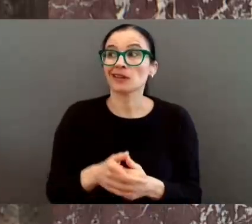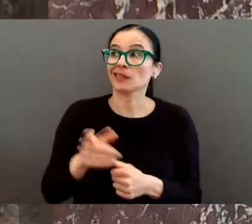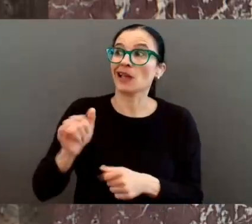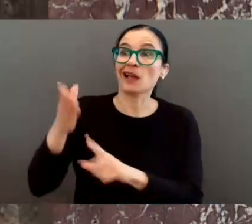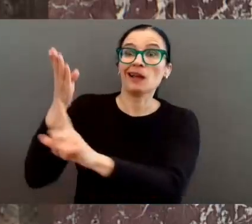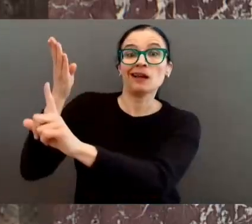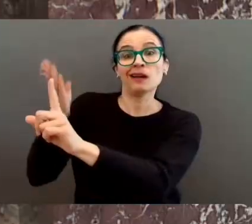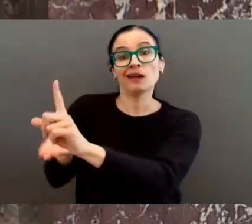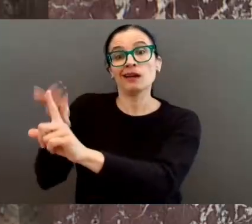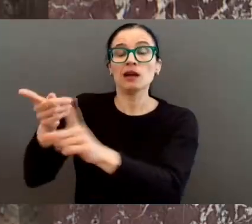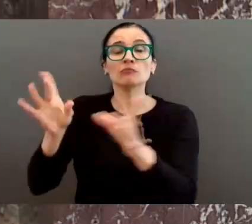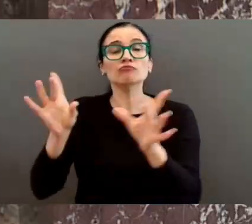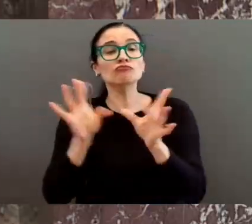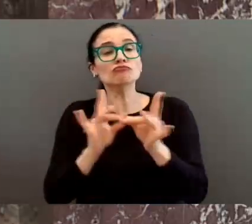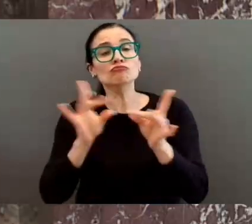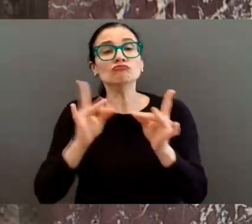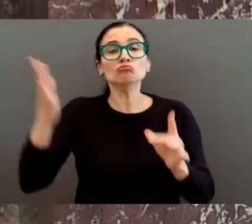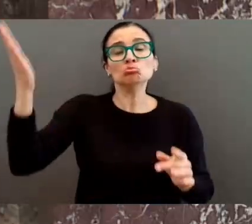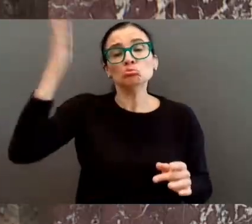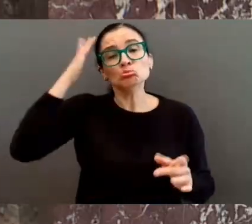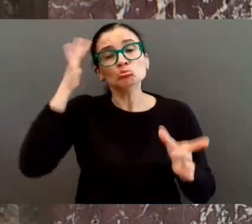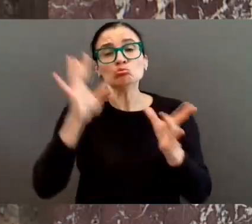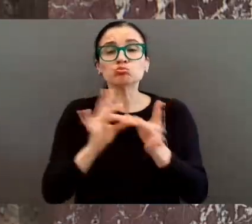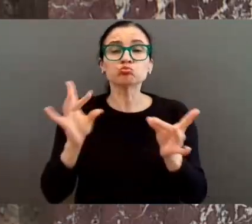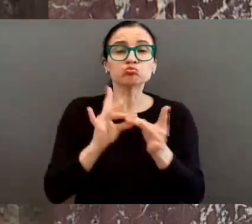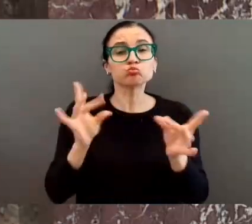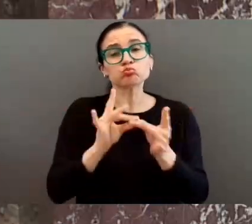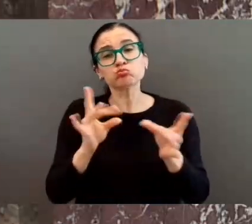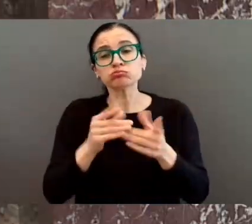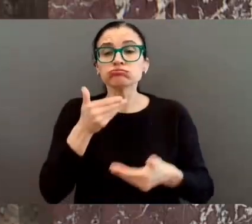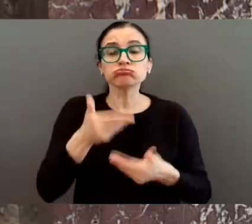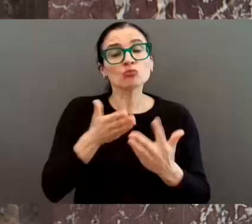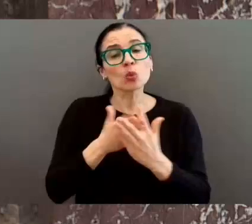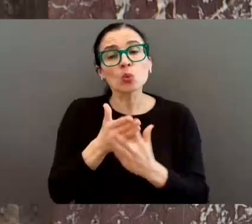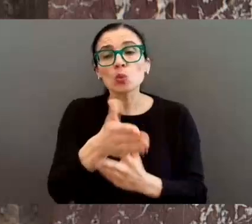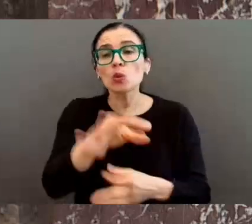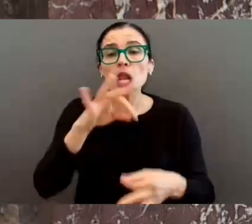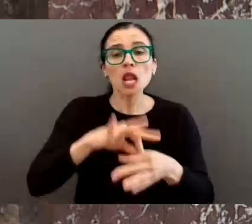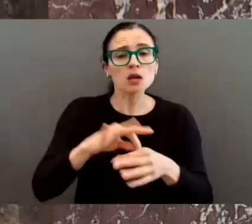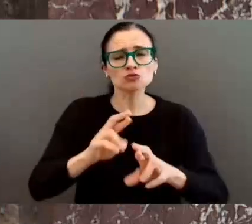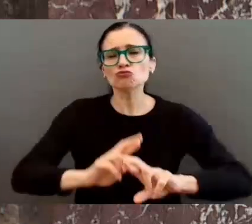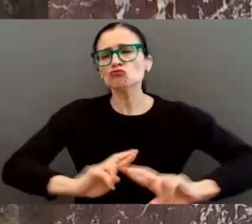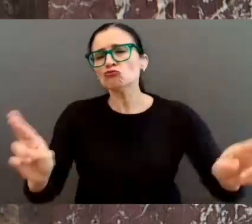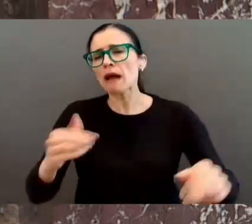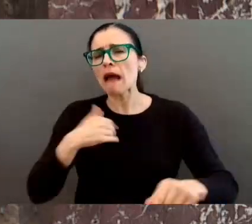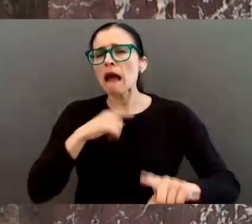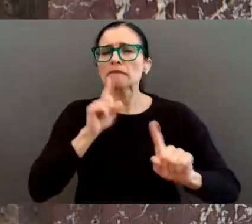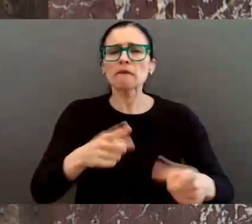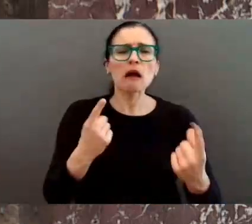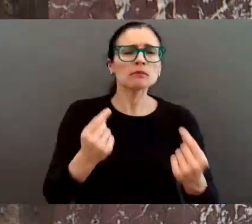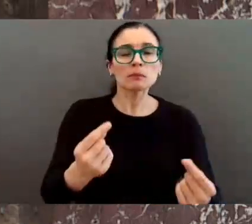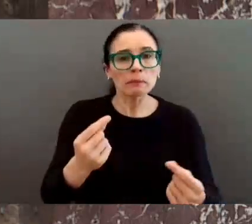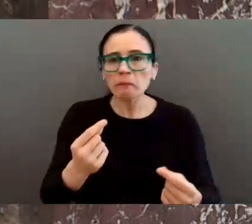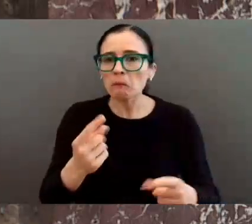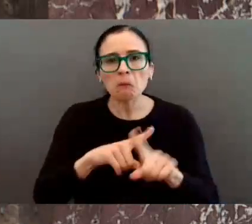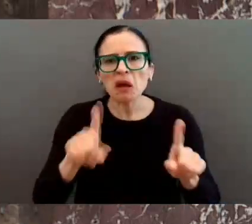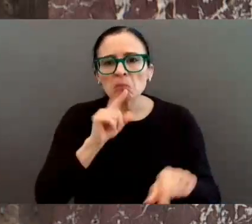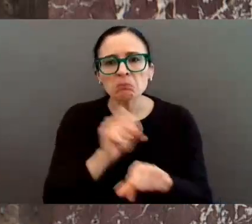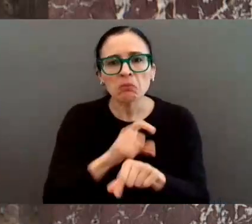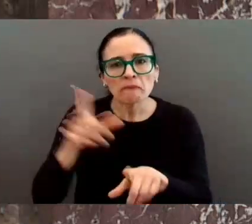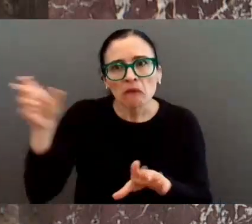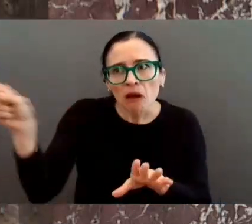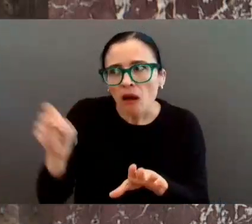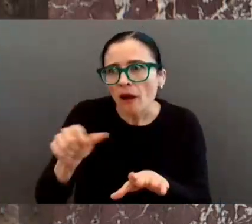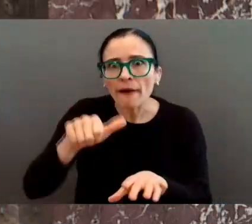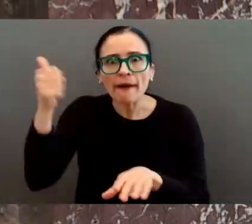he has all the answers, now has to actually hire yet another consultant to find out if his plans actually make sense or not, Madam Chair. That's